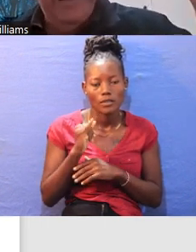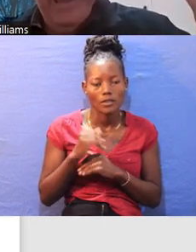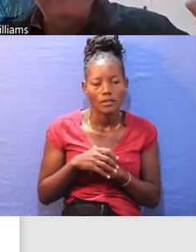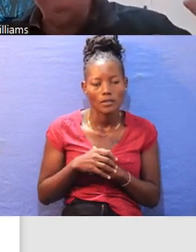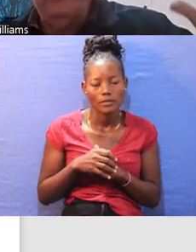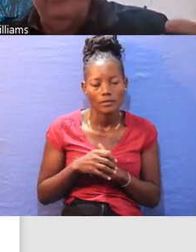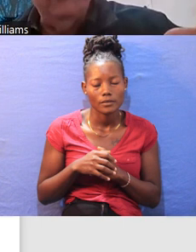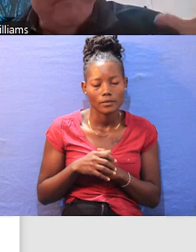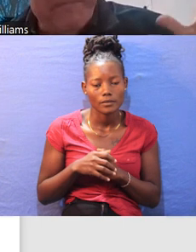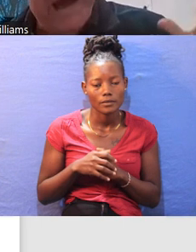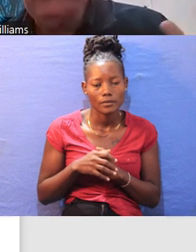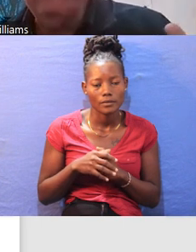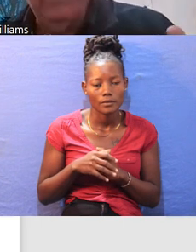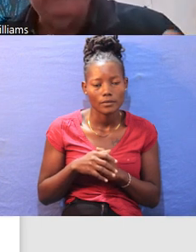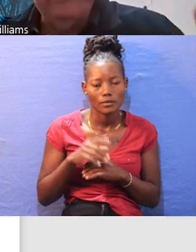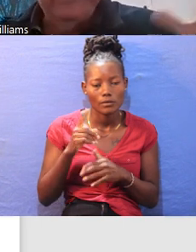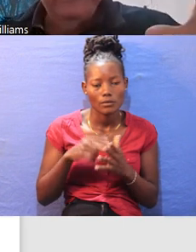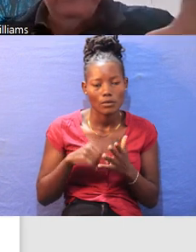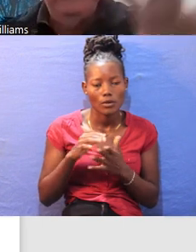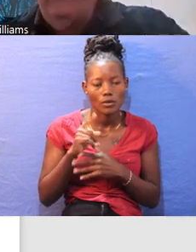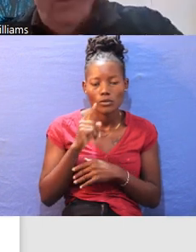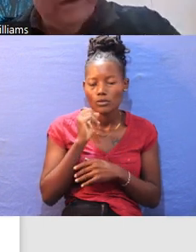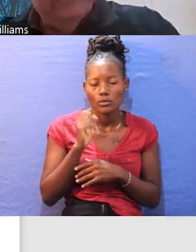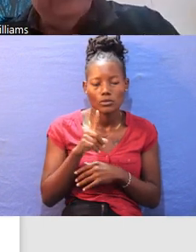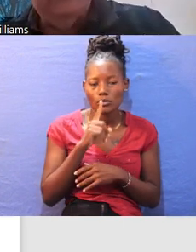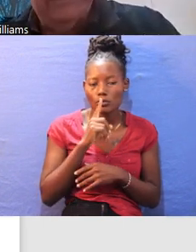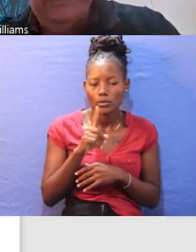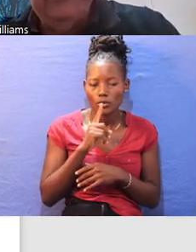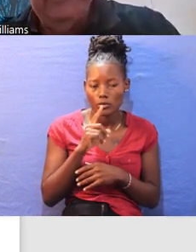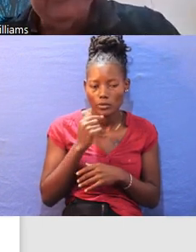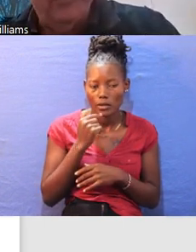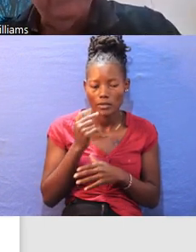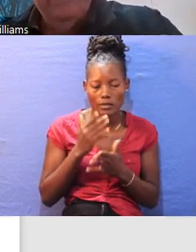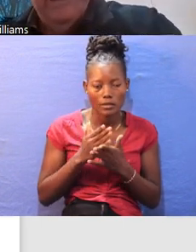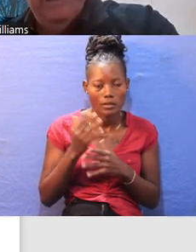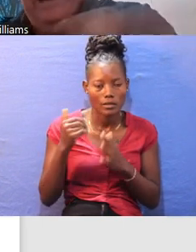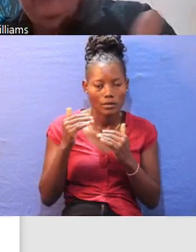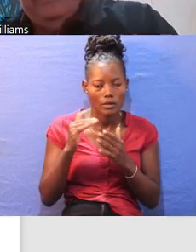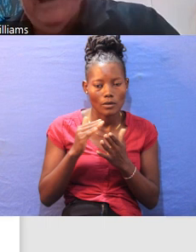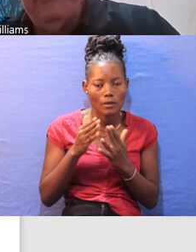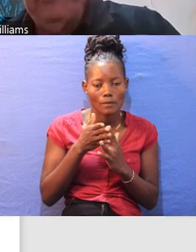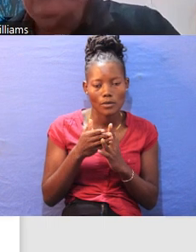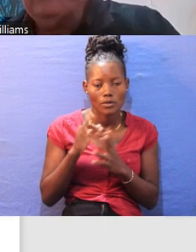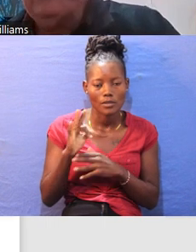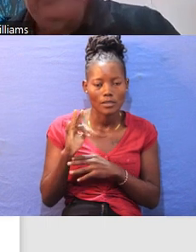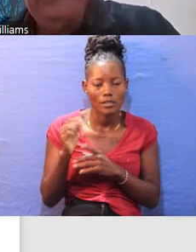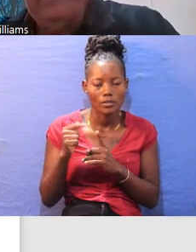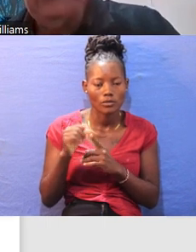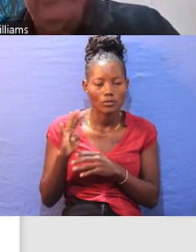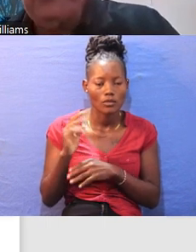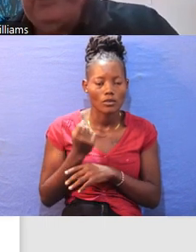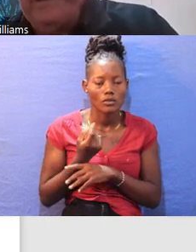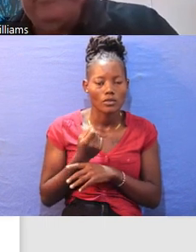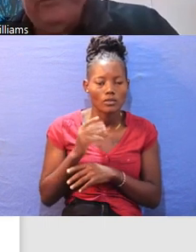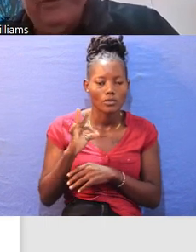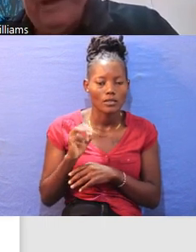is absolute maximum velocity at whatever distance it needs to be short. I said that I prefer 2 to 3 seconds.